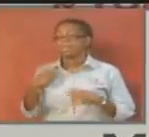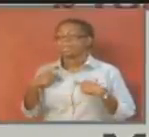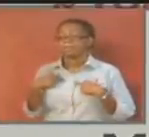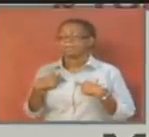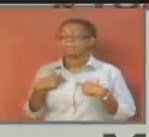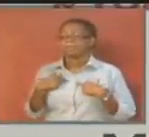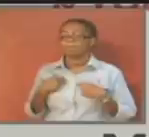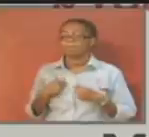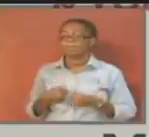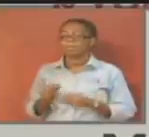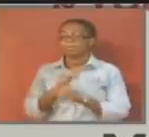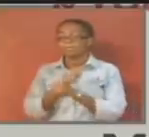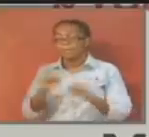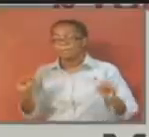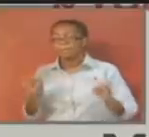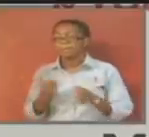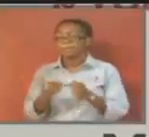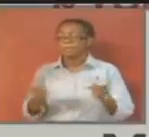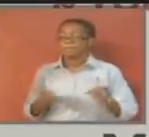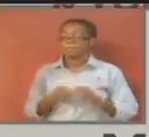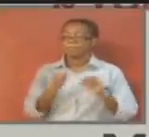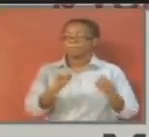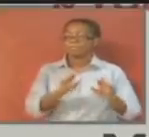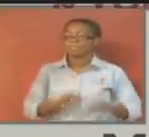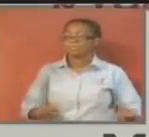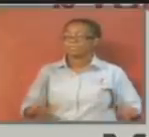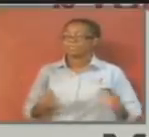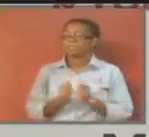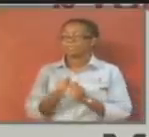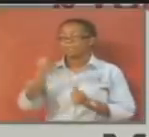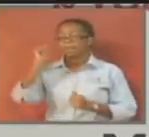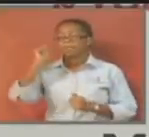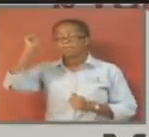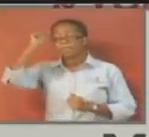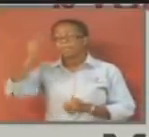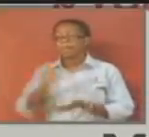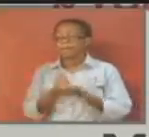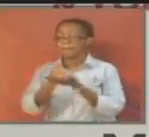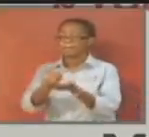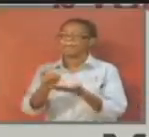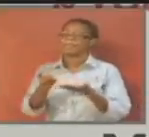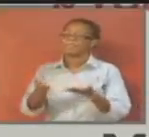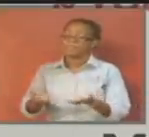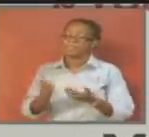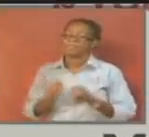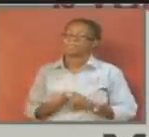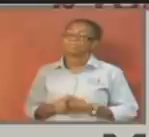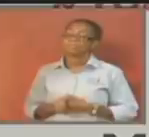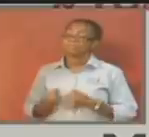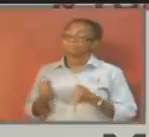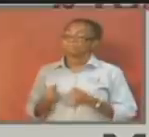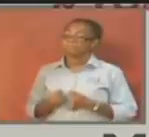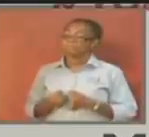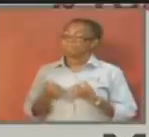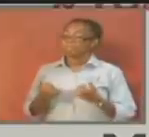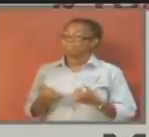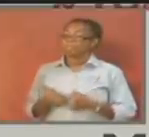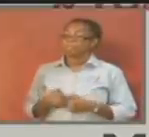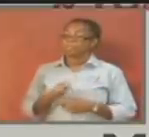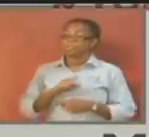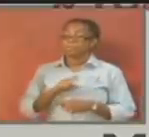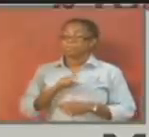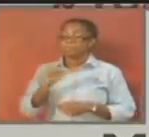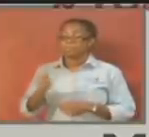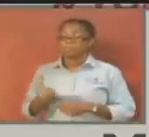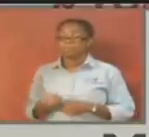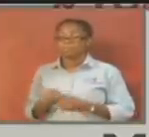necessary through the CMOH. Just some clarity on the first question. Are you talking about someone going with an appointment for their second dose or